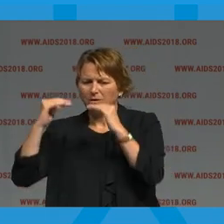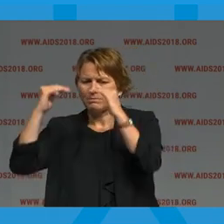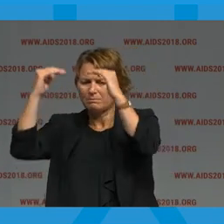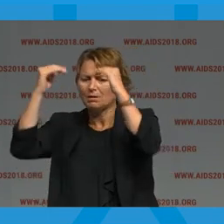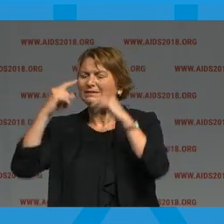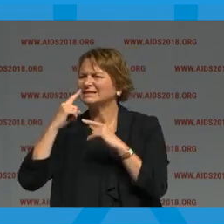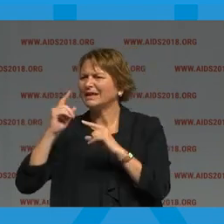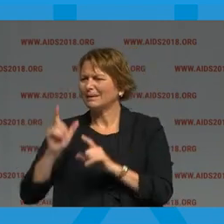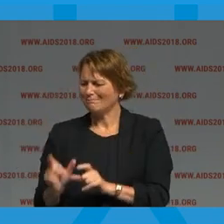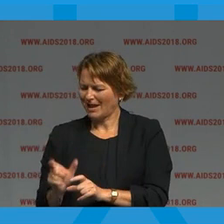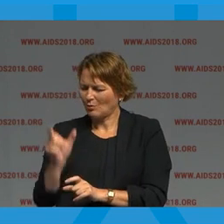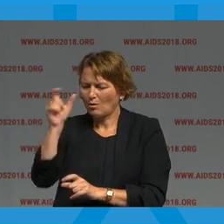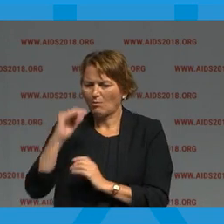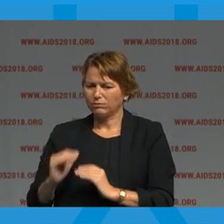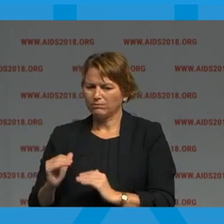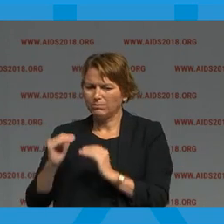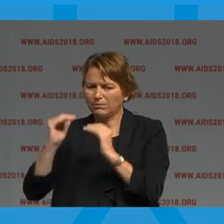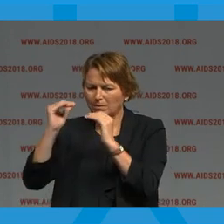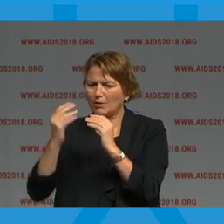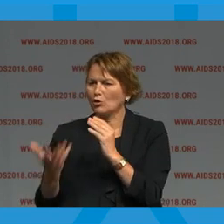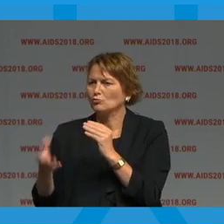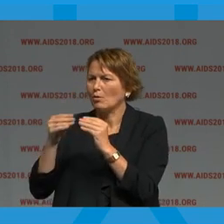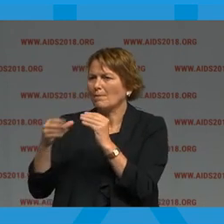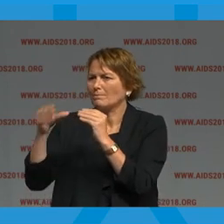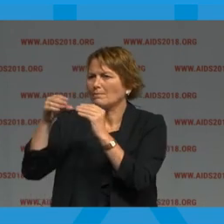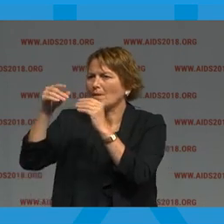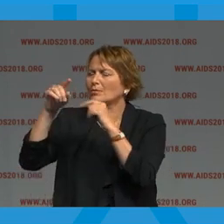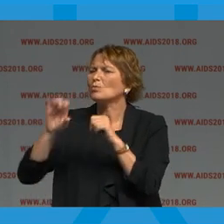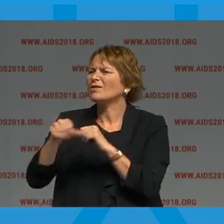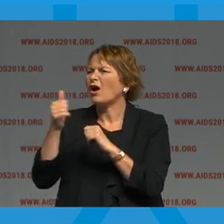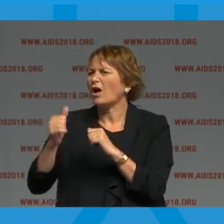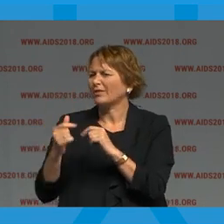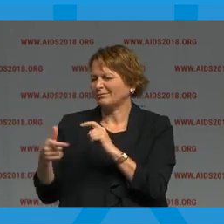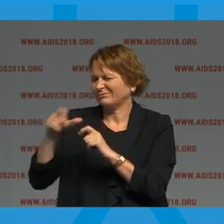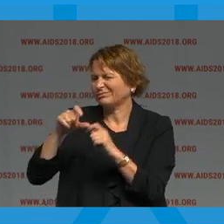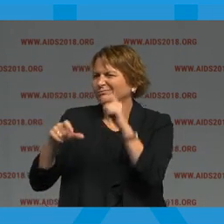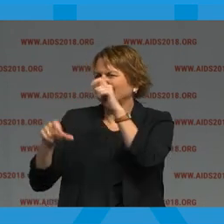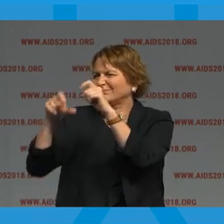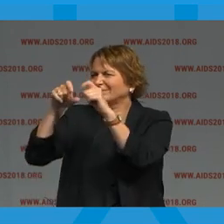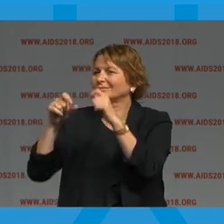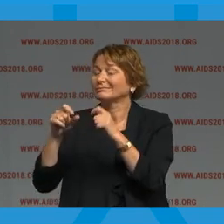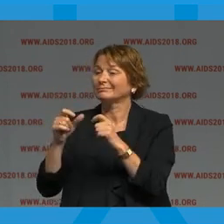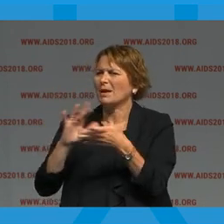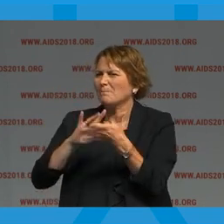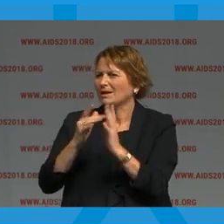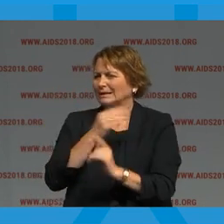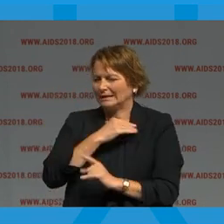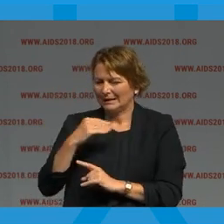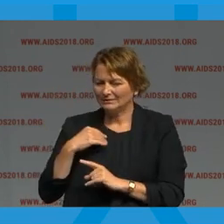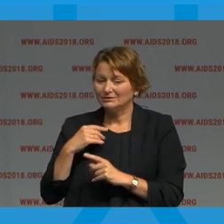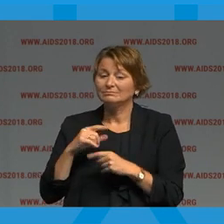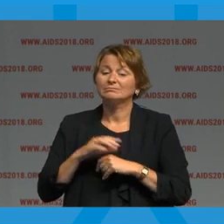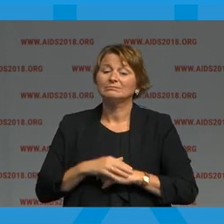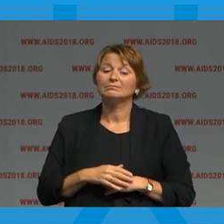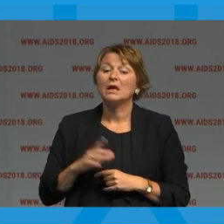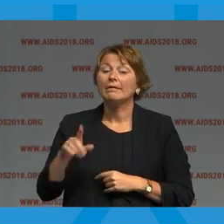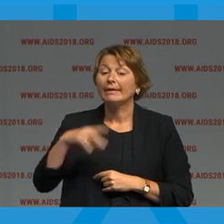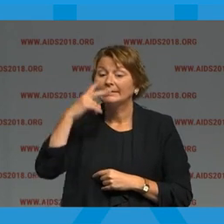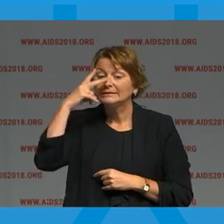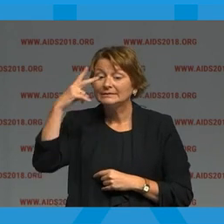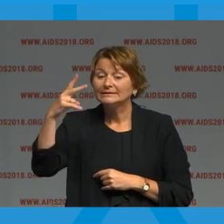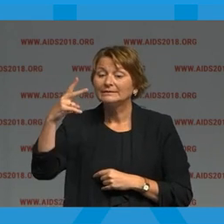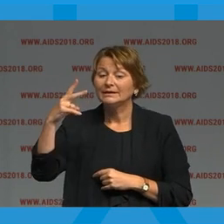dolutegravir as a solo drug or combined with abacavir 3DC, bictegravir After that, we saw